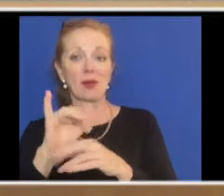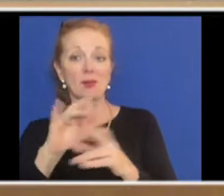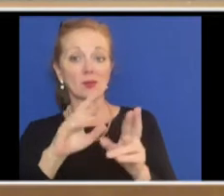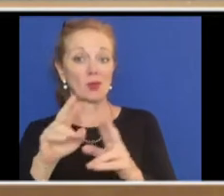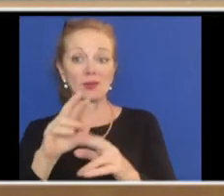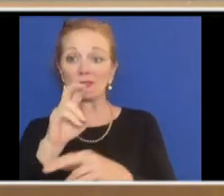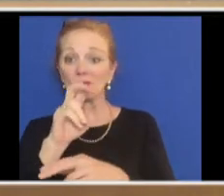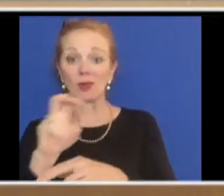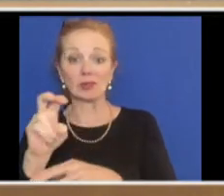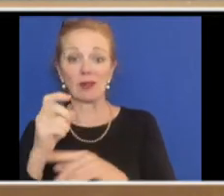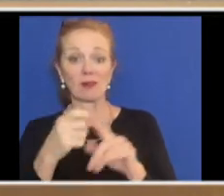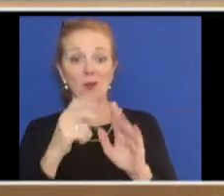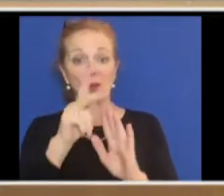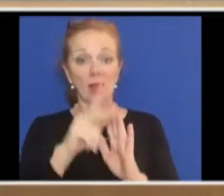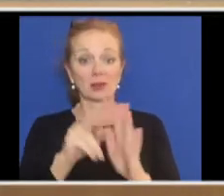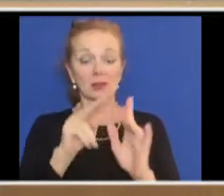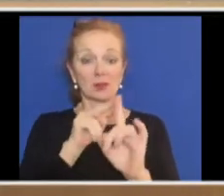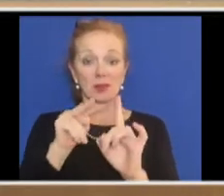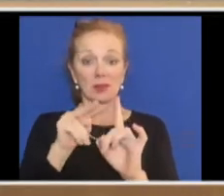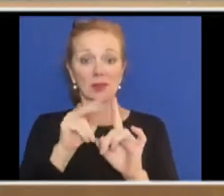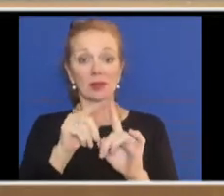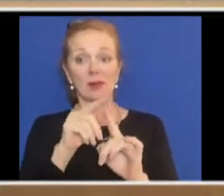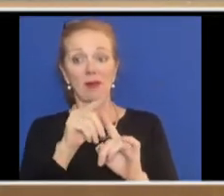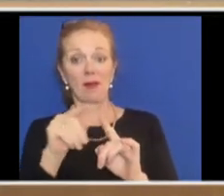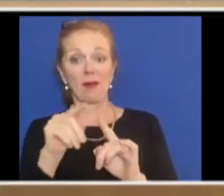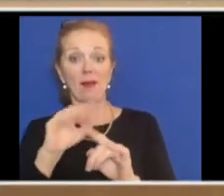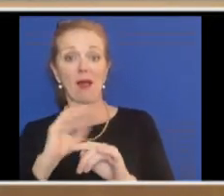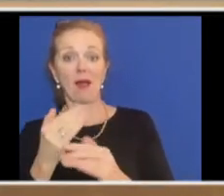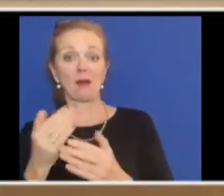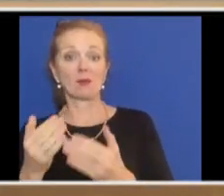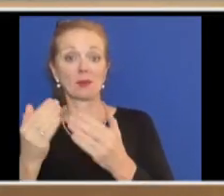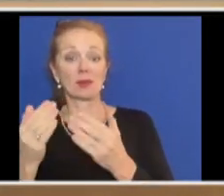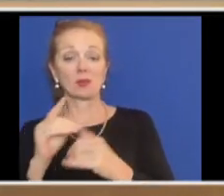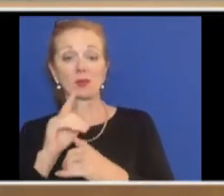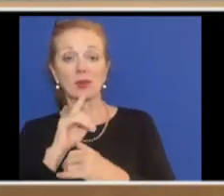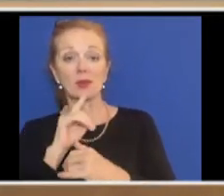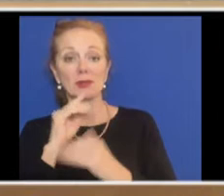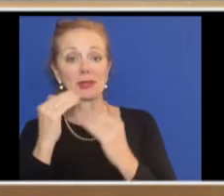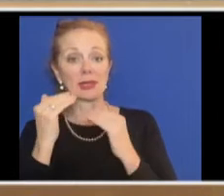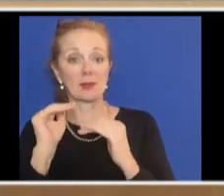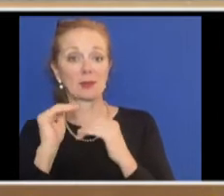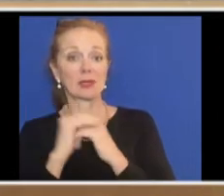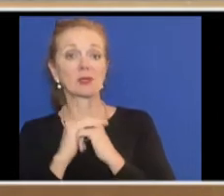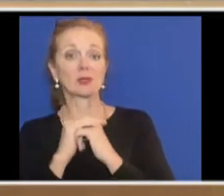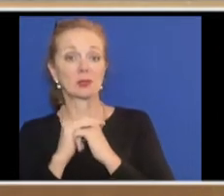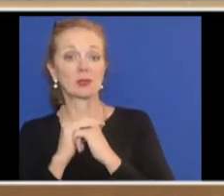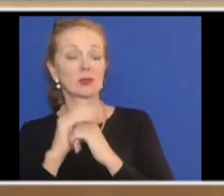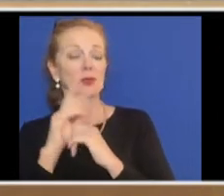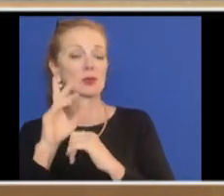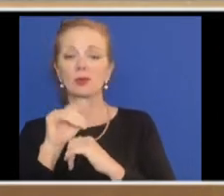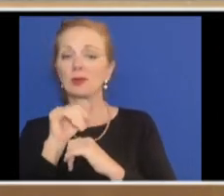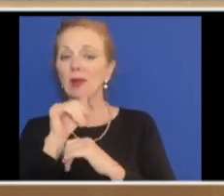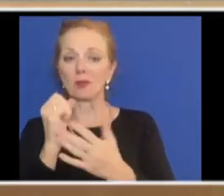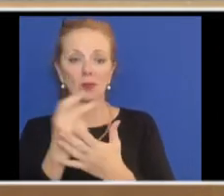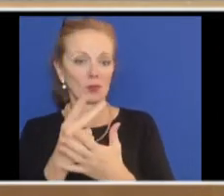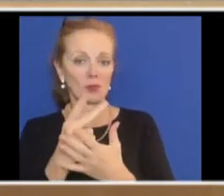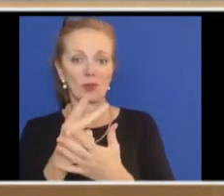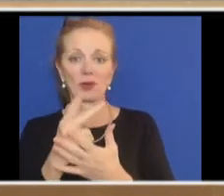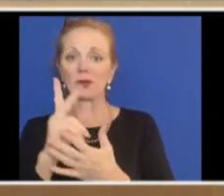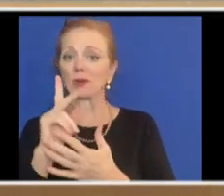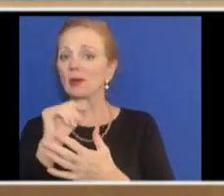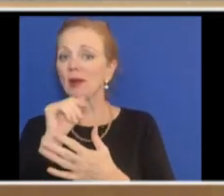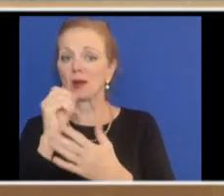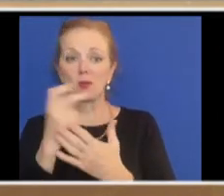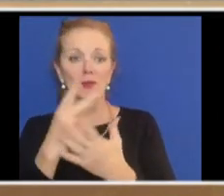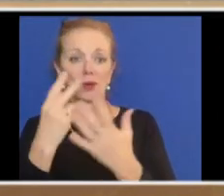transition from a policy standpoint and our recommendation are really just limited to does do not approve do not approve in current form